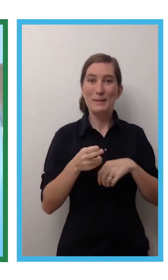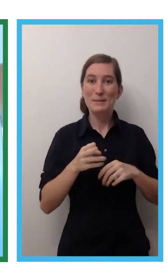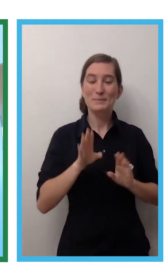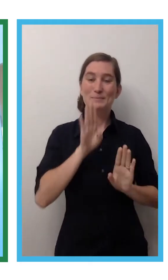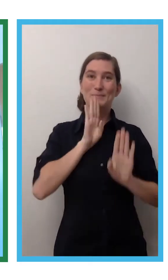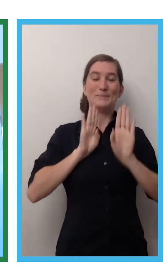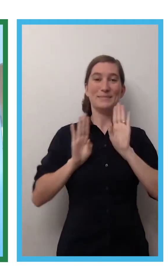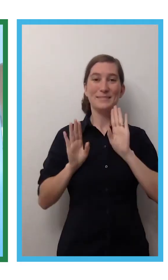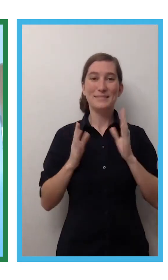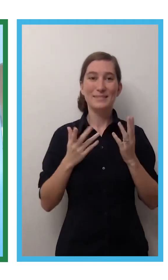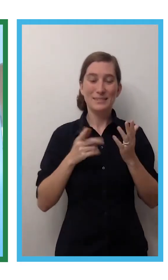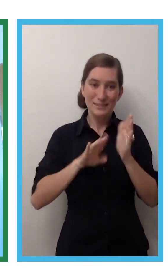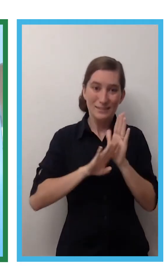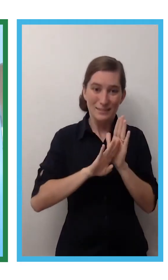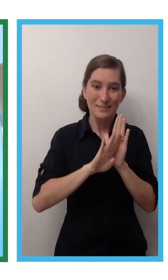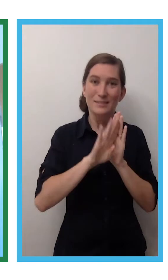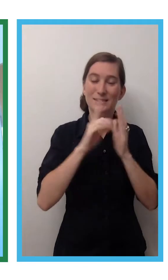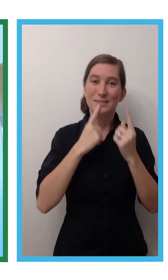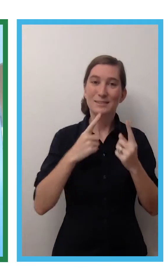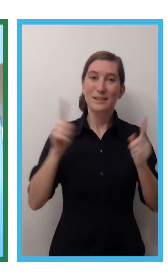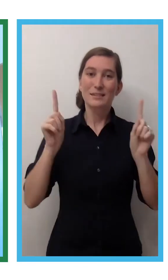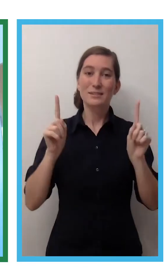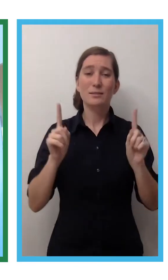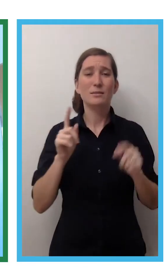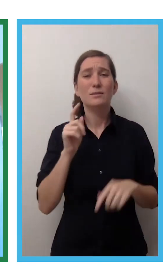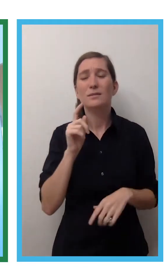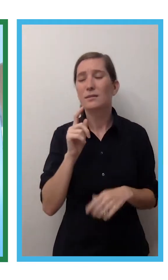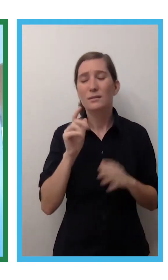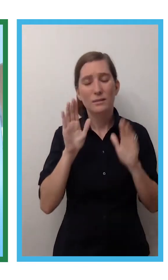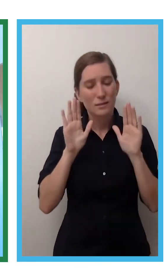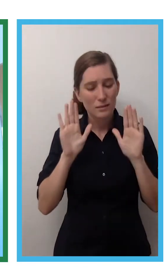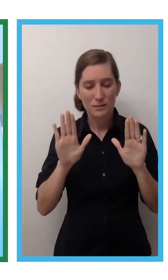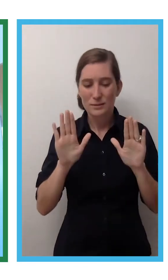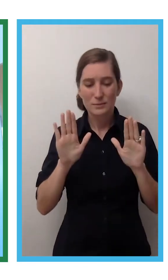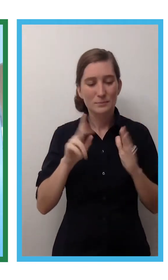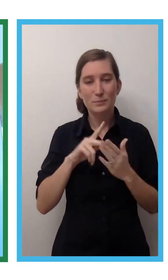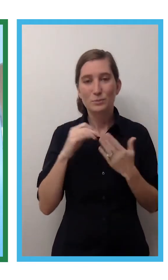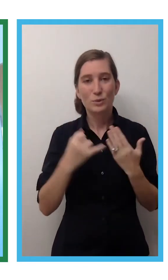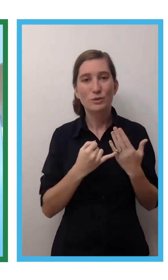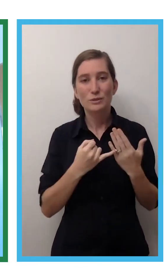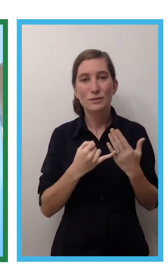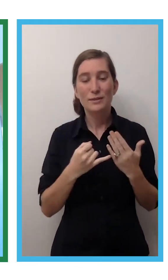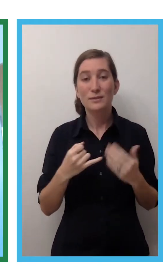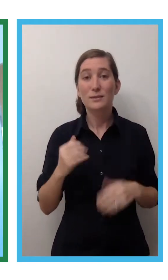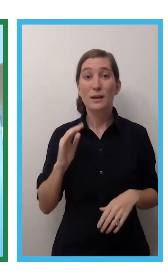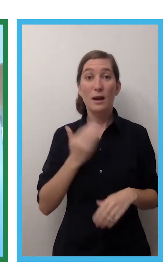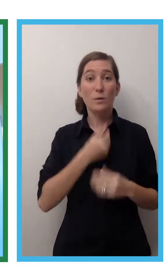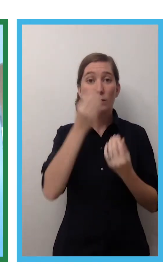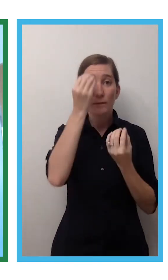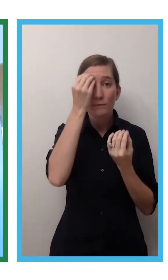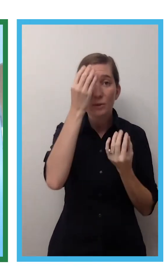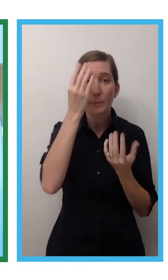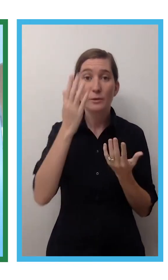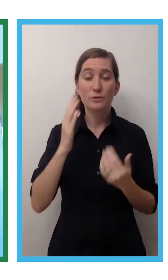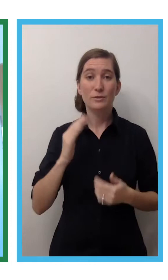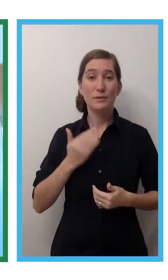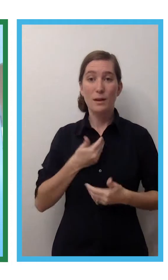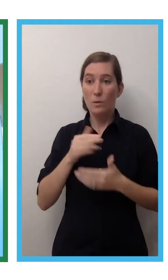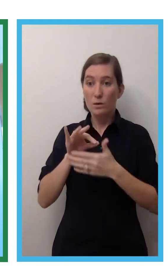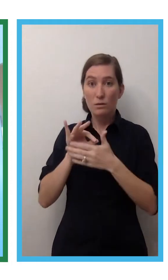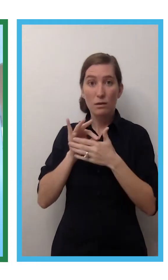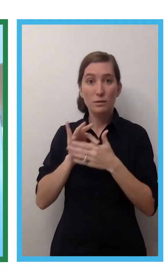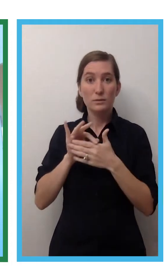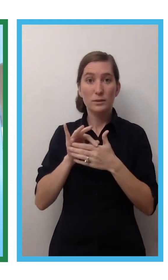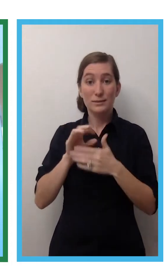provide veterans in Canada at no cost to them all of this content, all of this information that we have, or we will